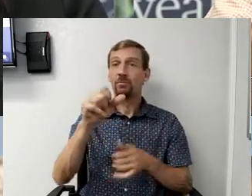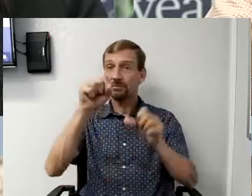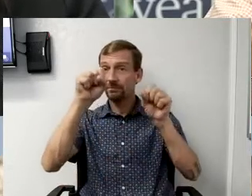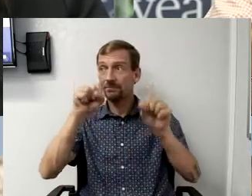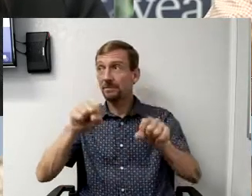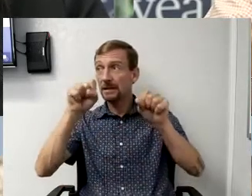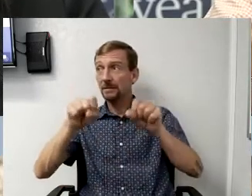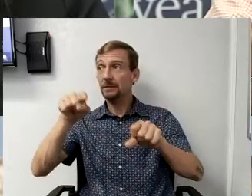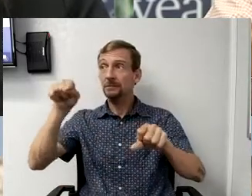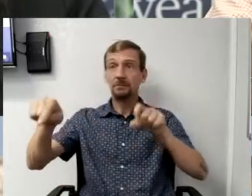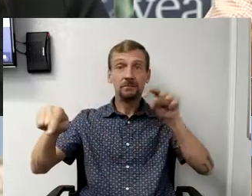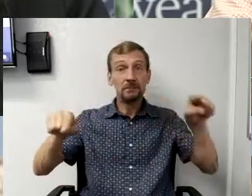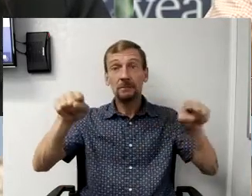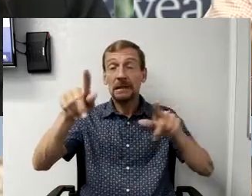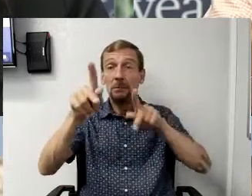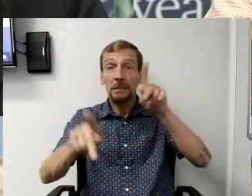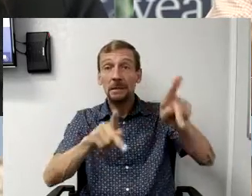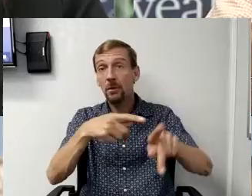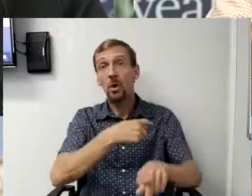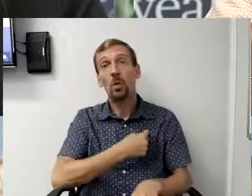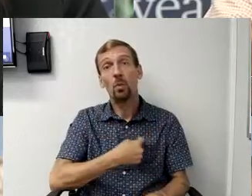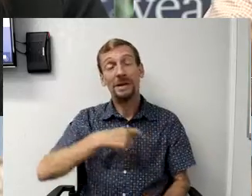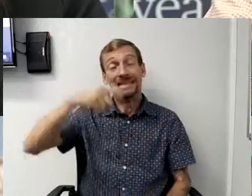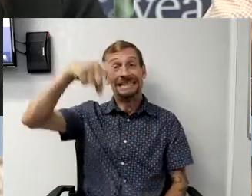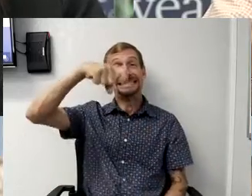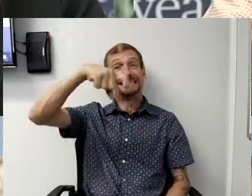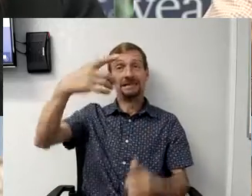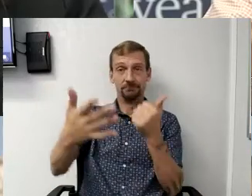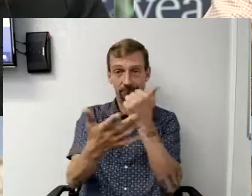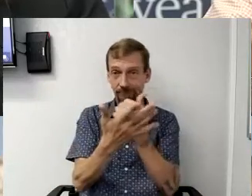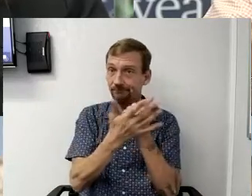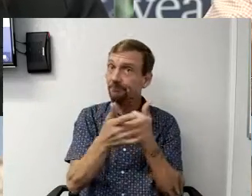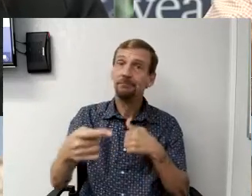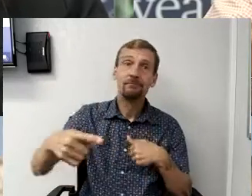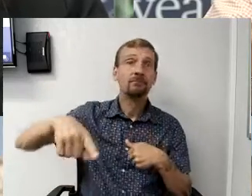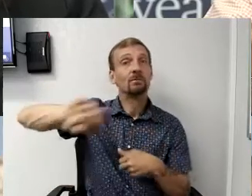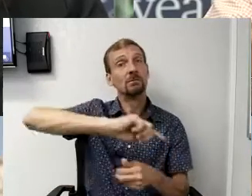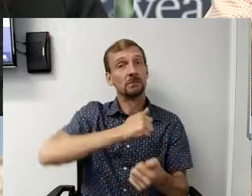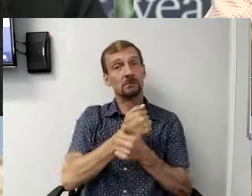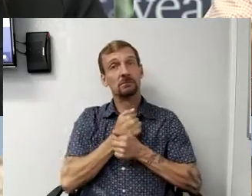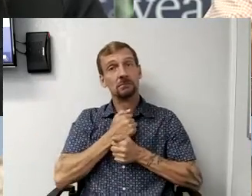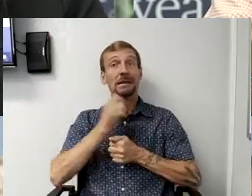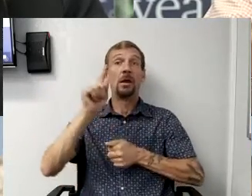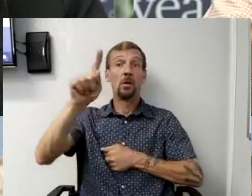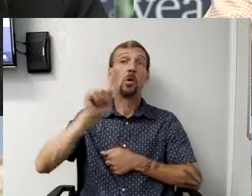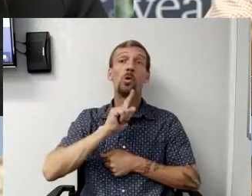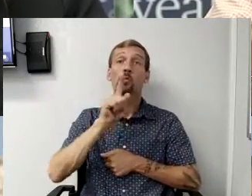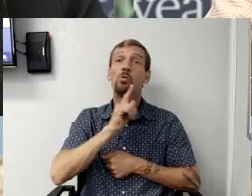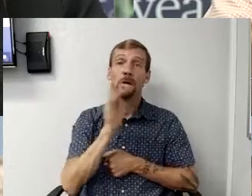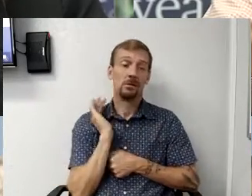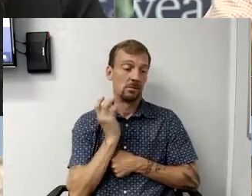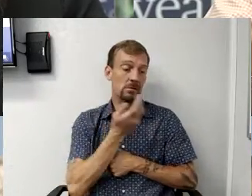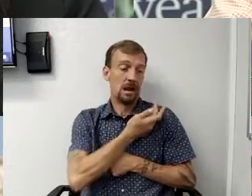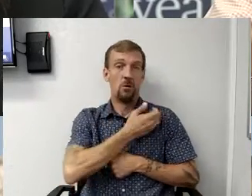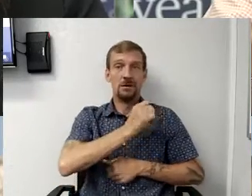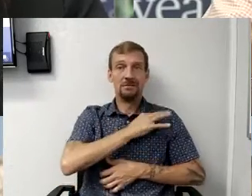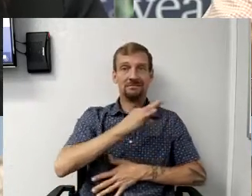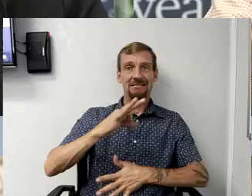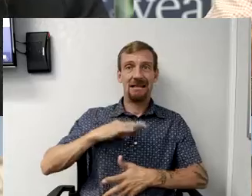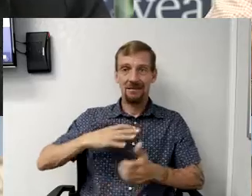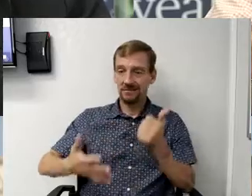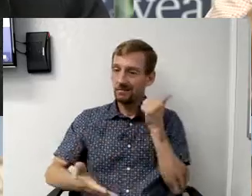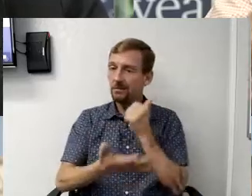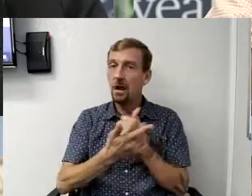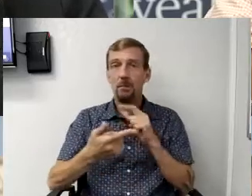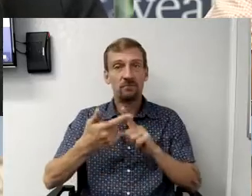else, and we still have the need. We still have patients we're taking care of. It's really been amazing for our staff to have that extra